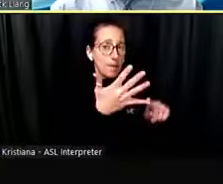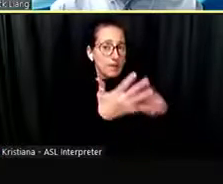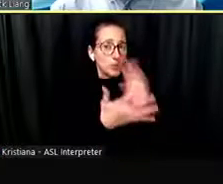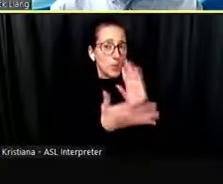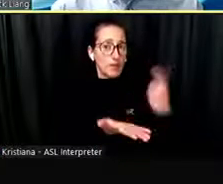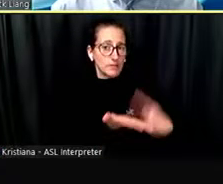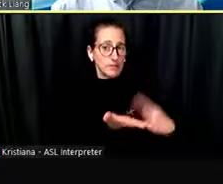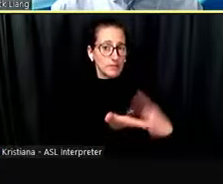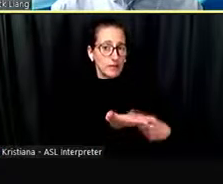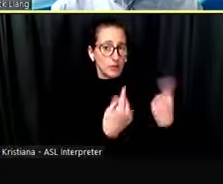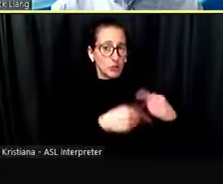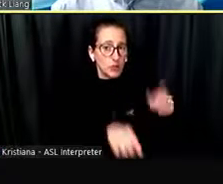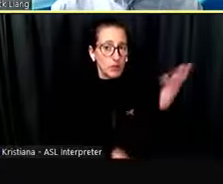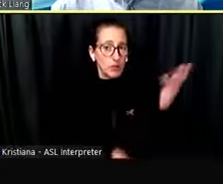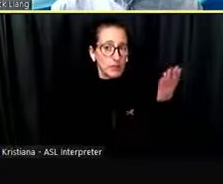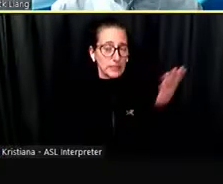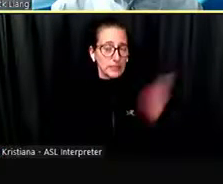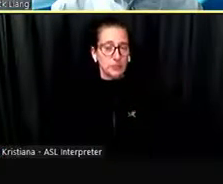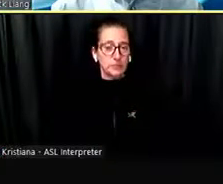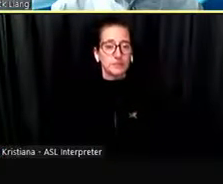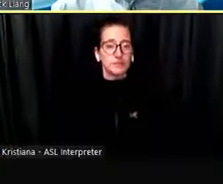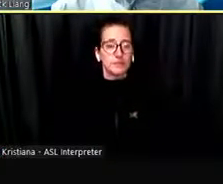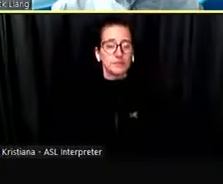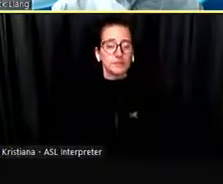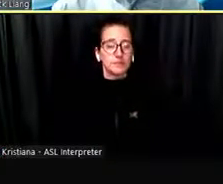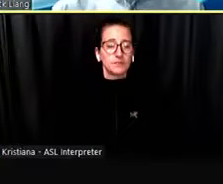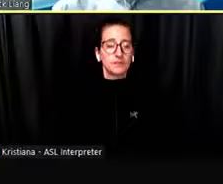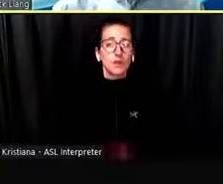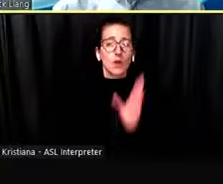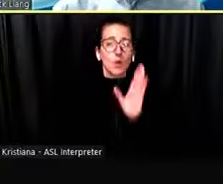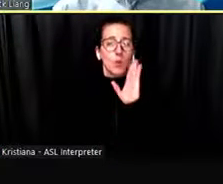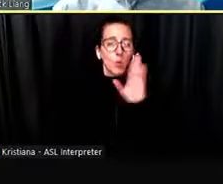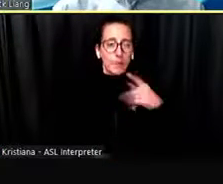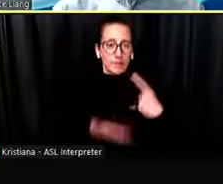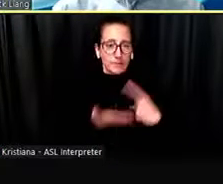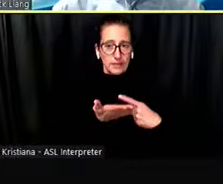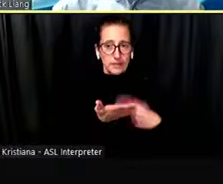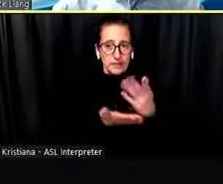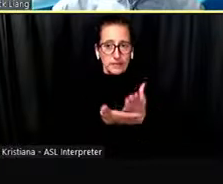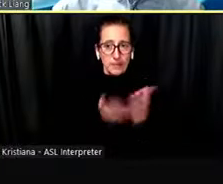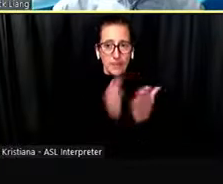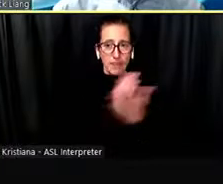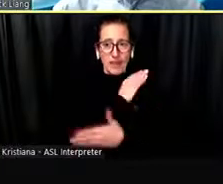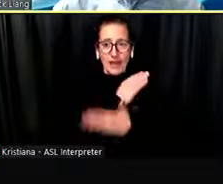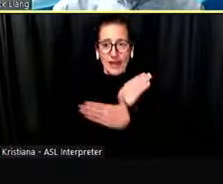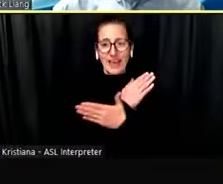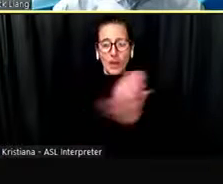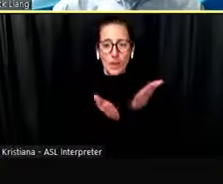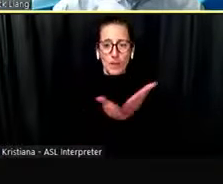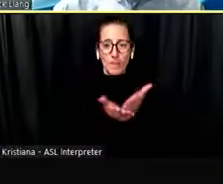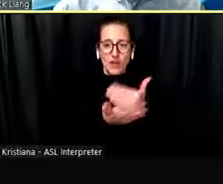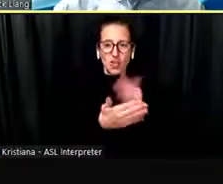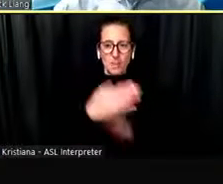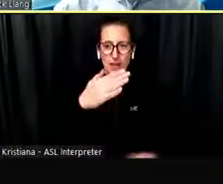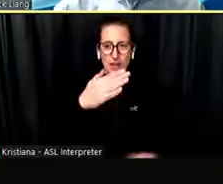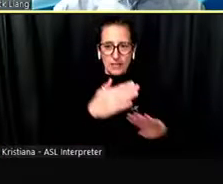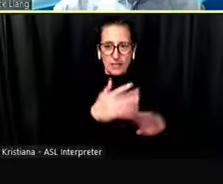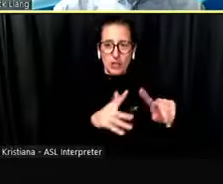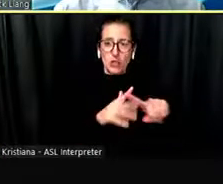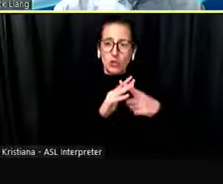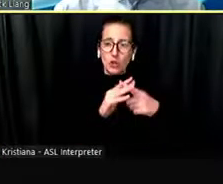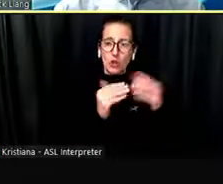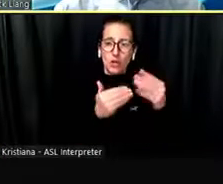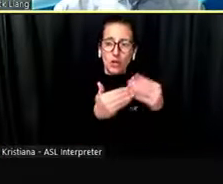the presentation tonight is that we're going to go through some of the county budget basics, and starting with the budget guideline and